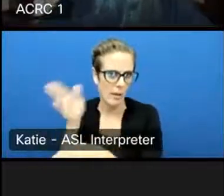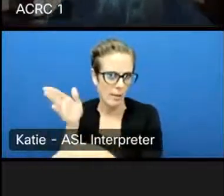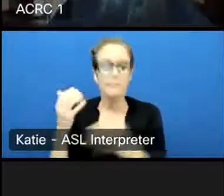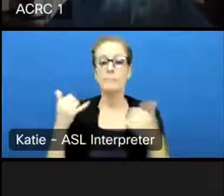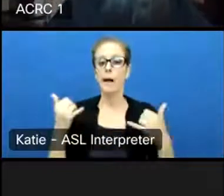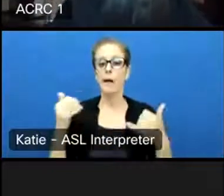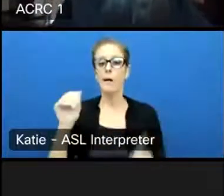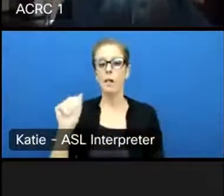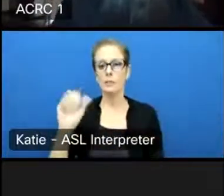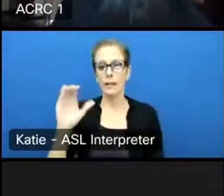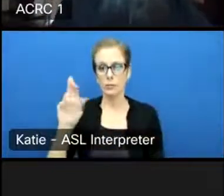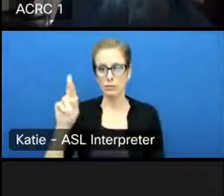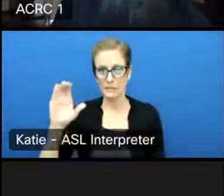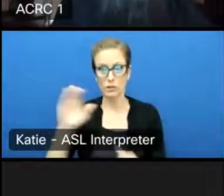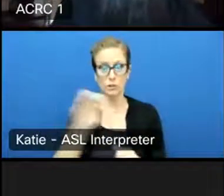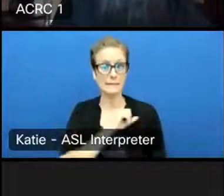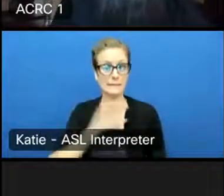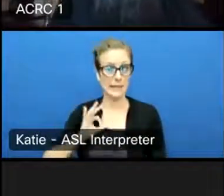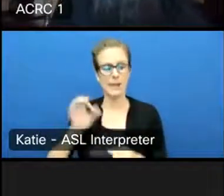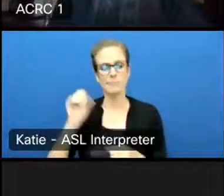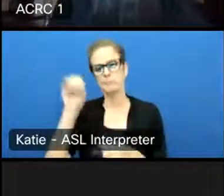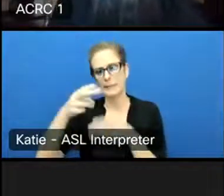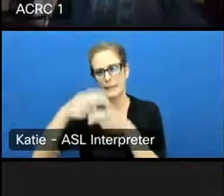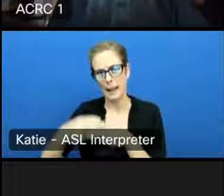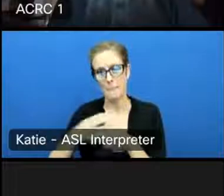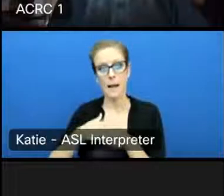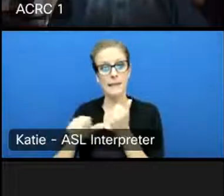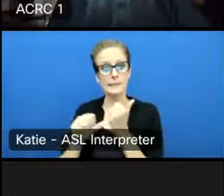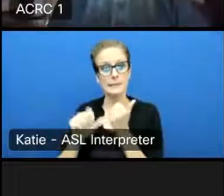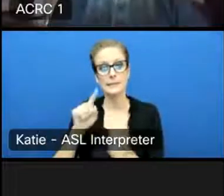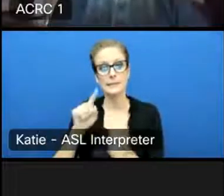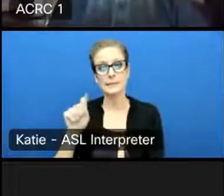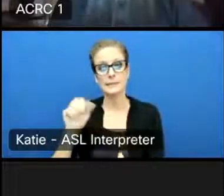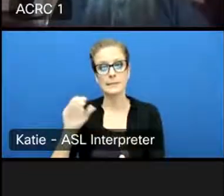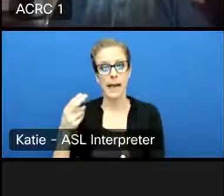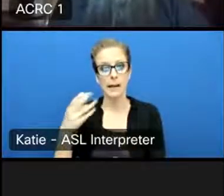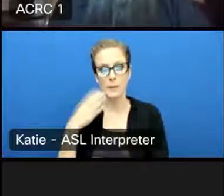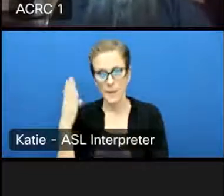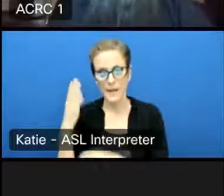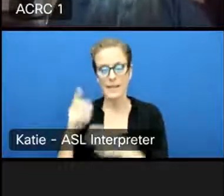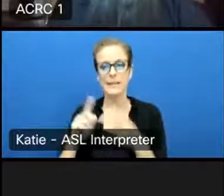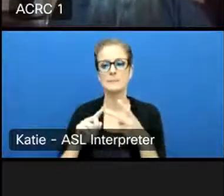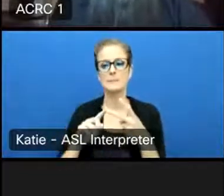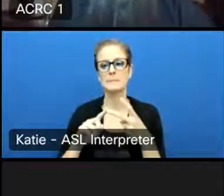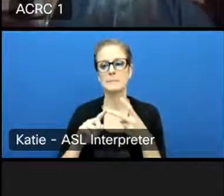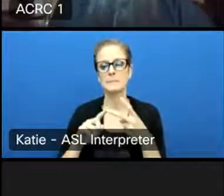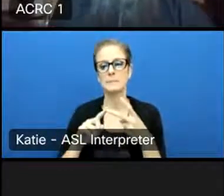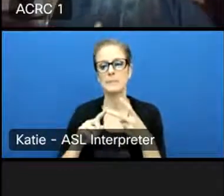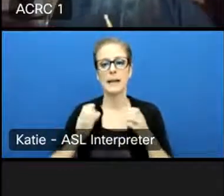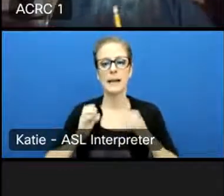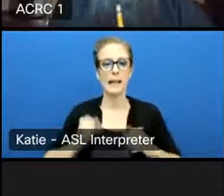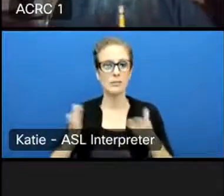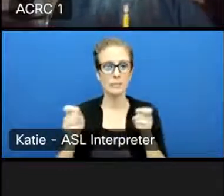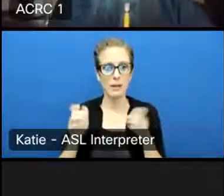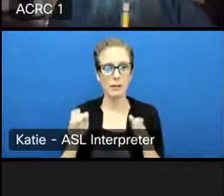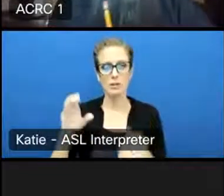Alta California Regional Center that are on here. So I'll start with my assistant, Zach, who is on. So good morning, Zach. And I see Client Services Manager